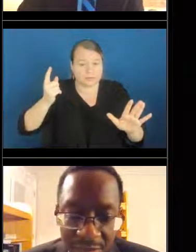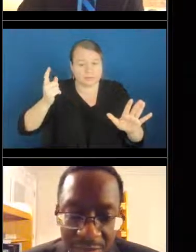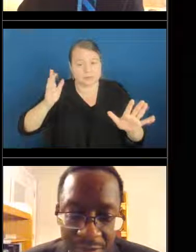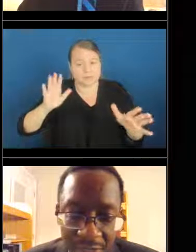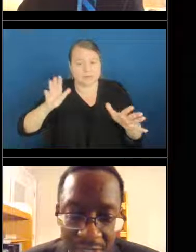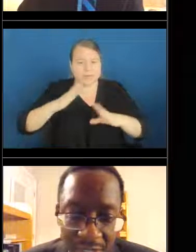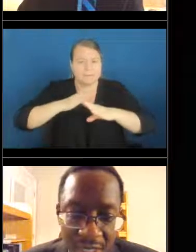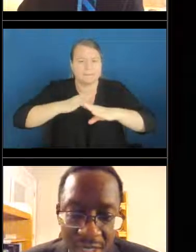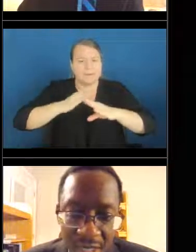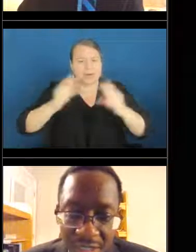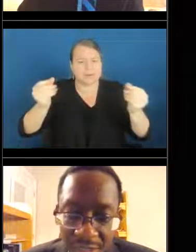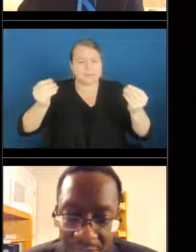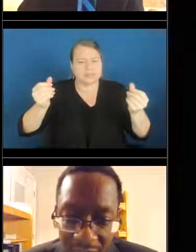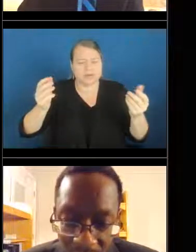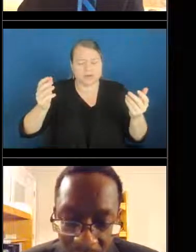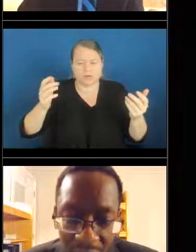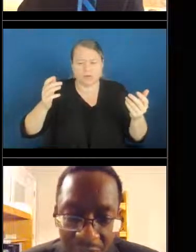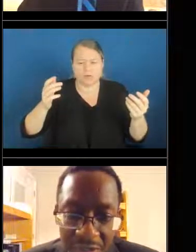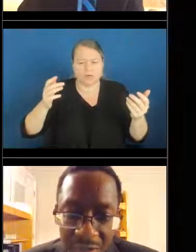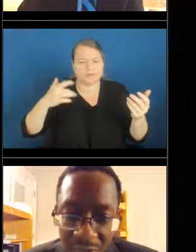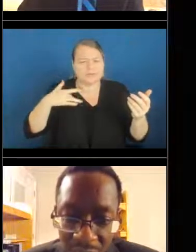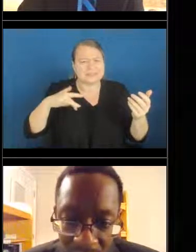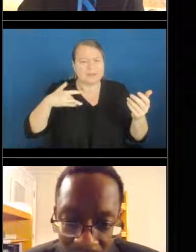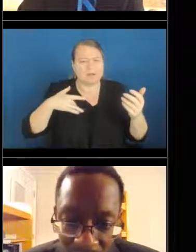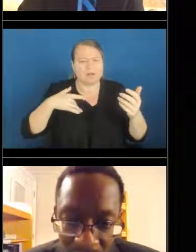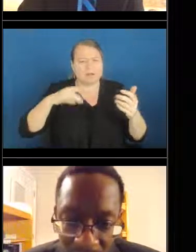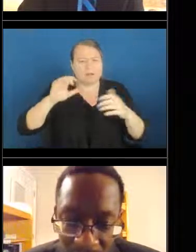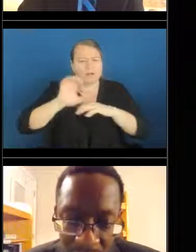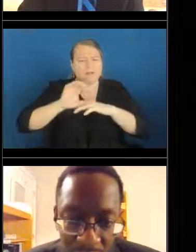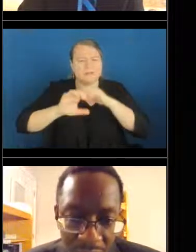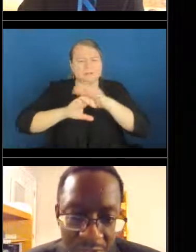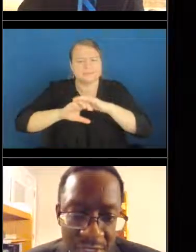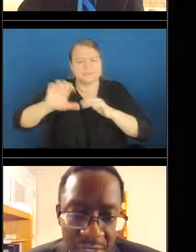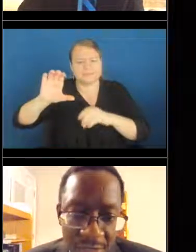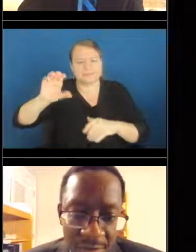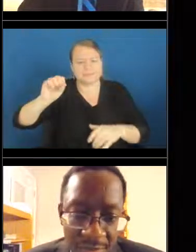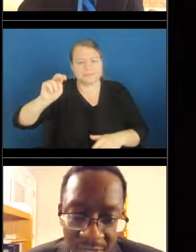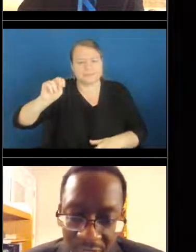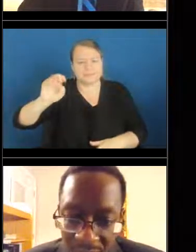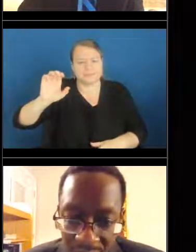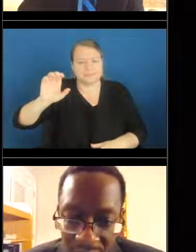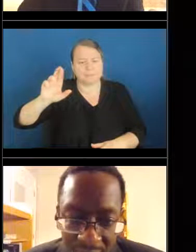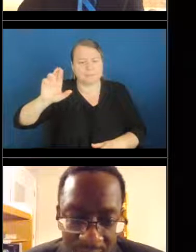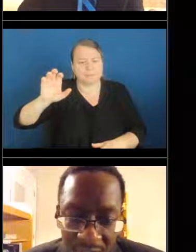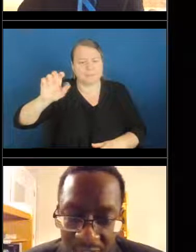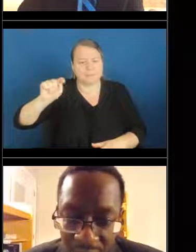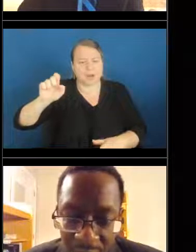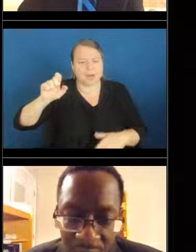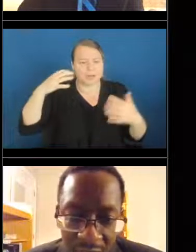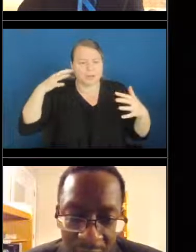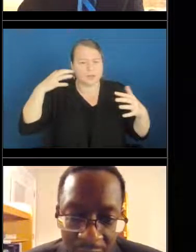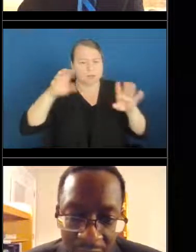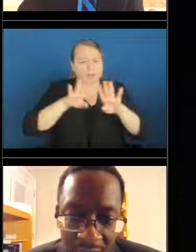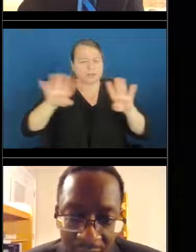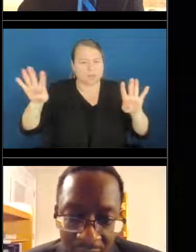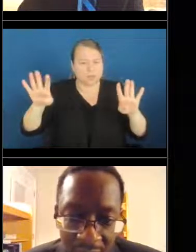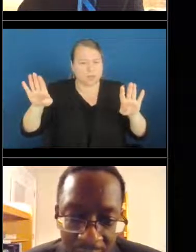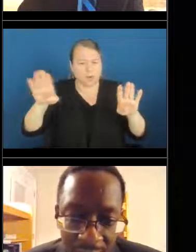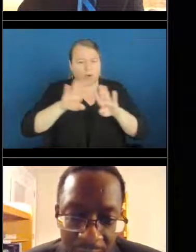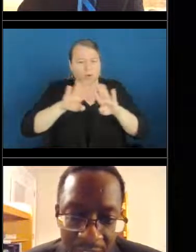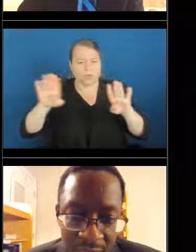would likely be typical concrete noise walls, and especially if we're talking